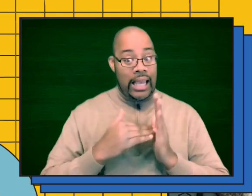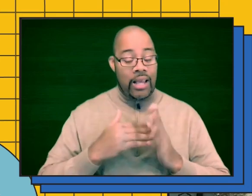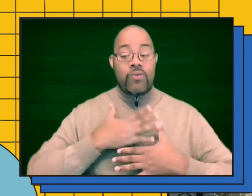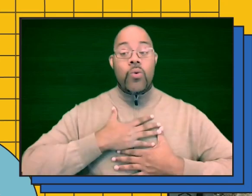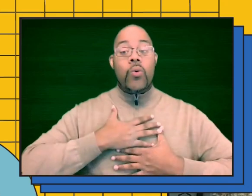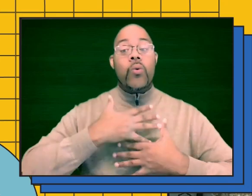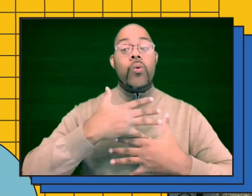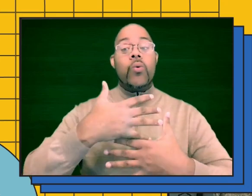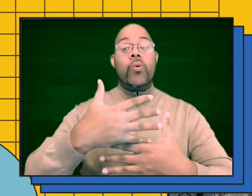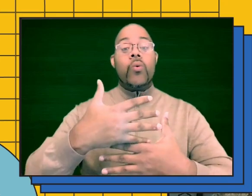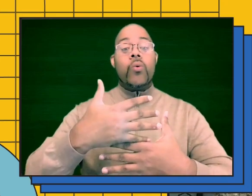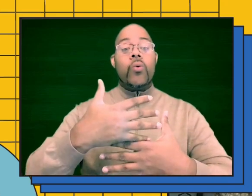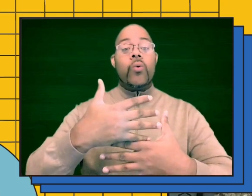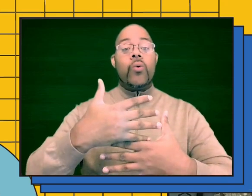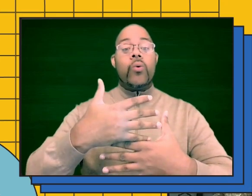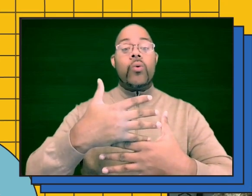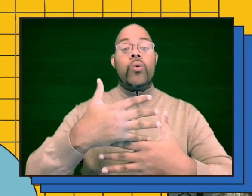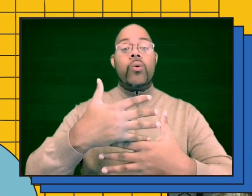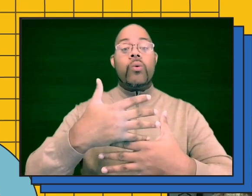One more time, inhaling